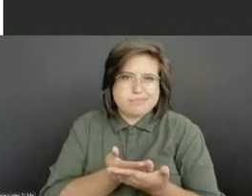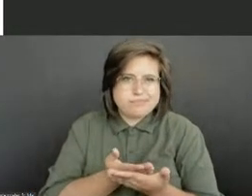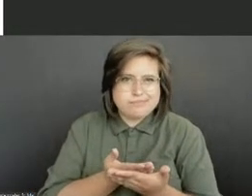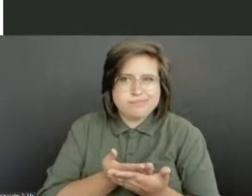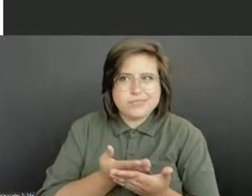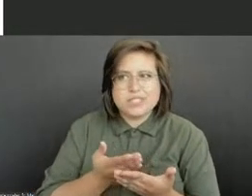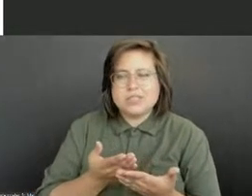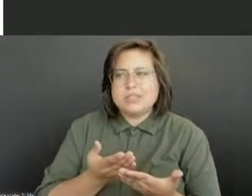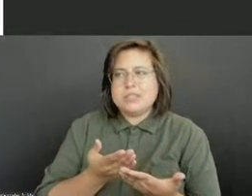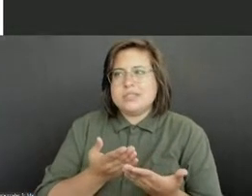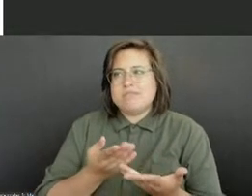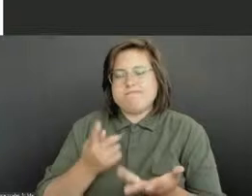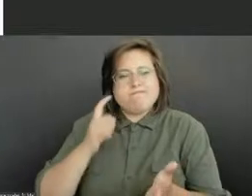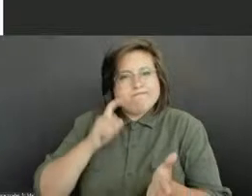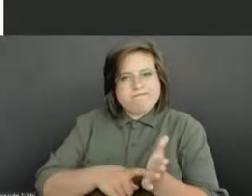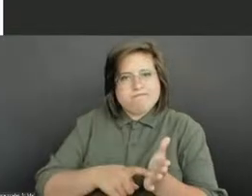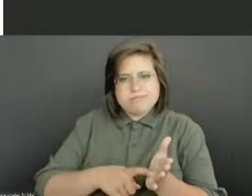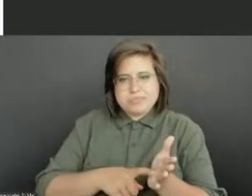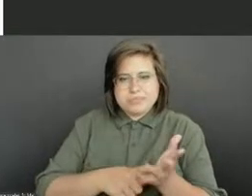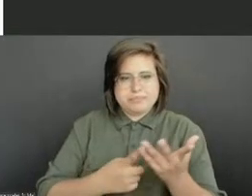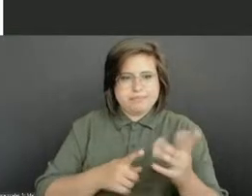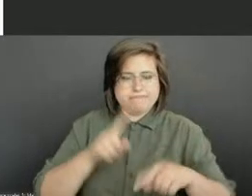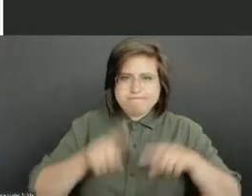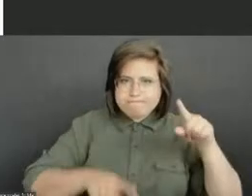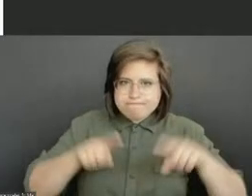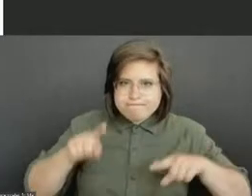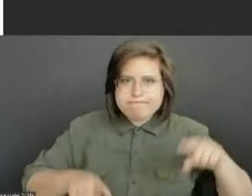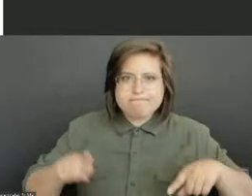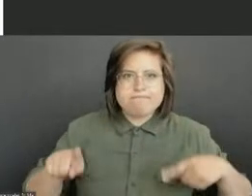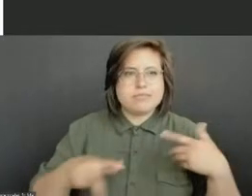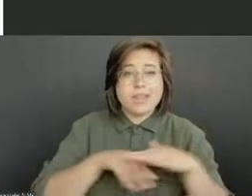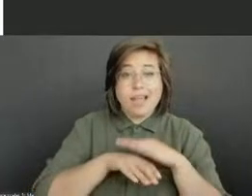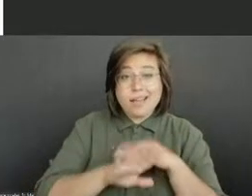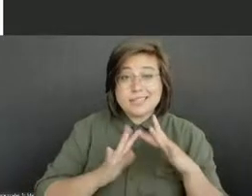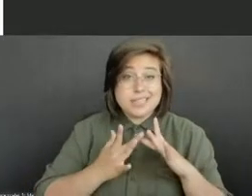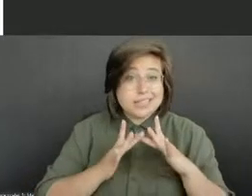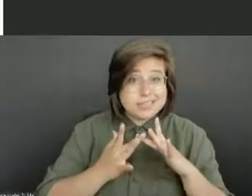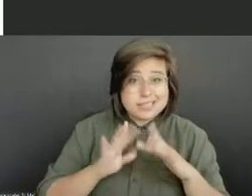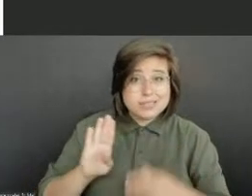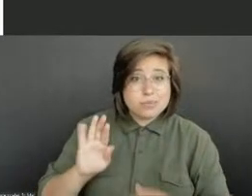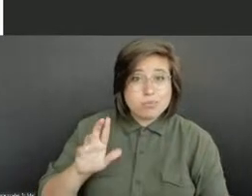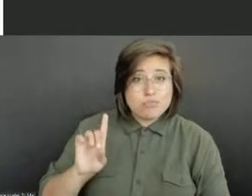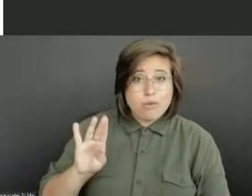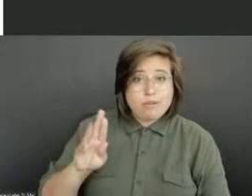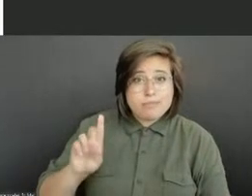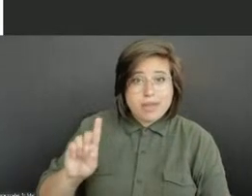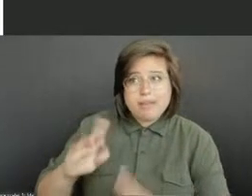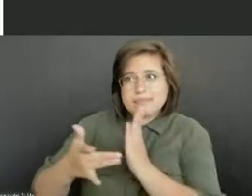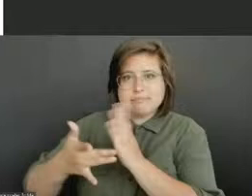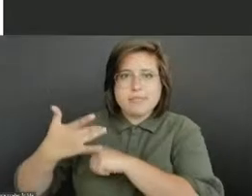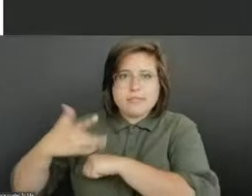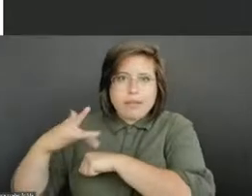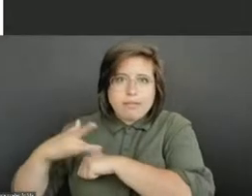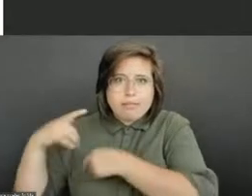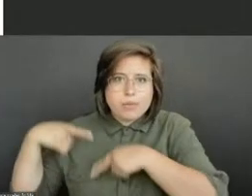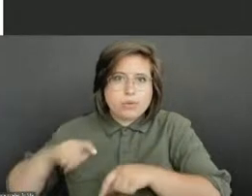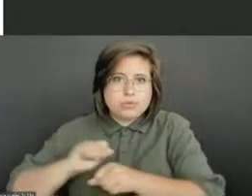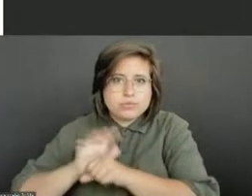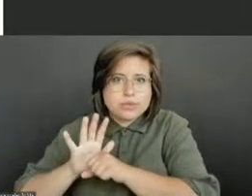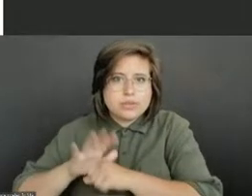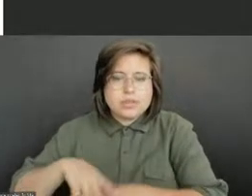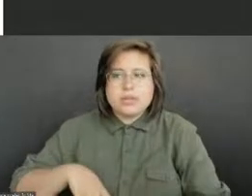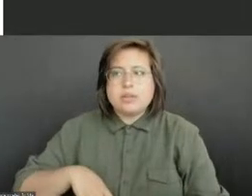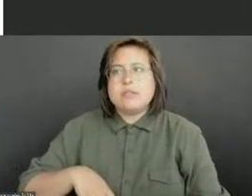the disparities in access to broadband, the internet technology during this pandemic, and